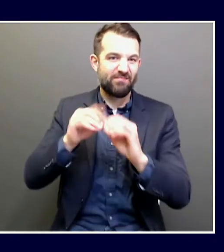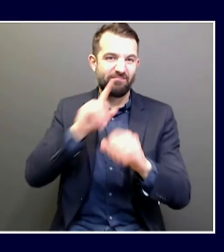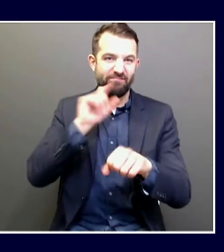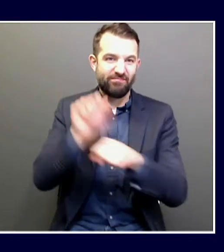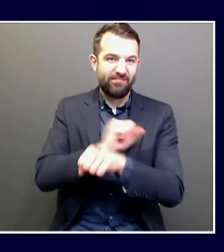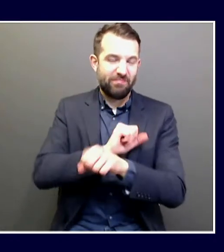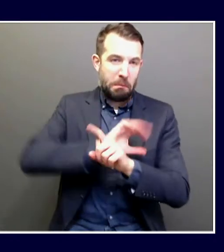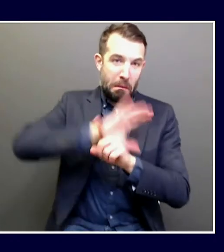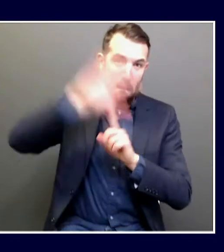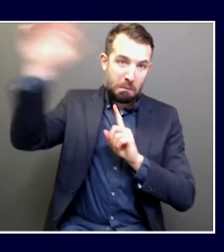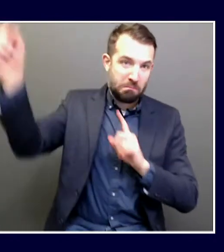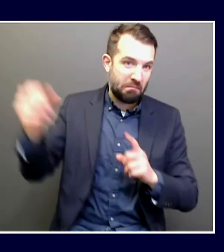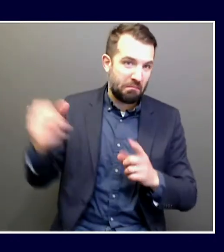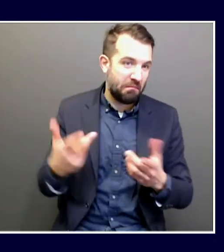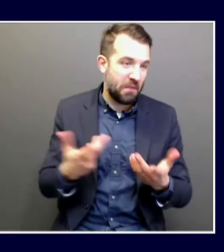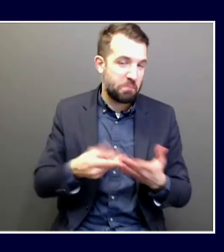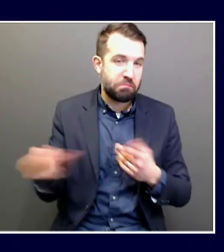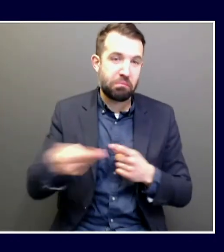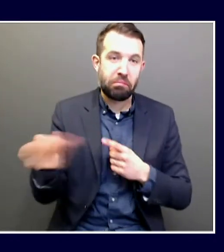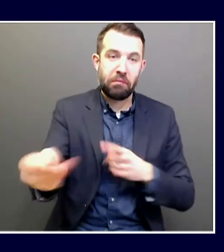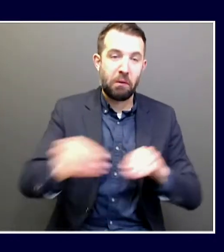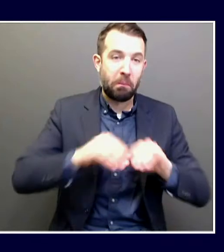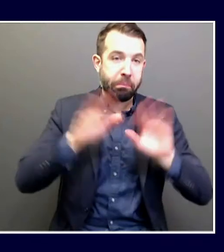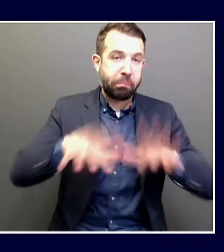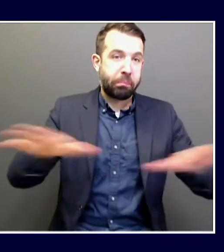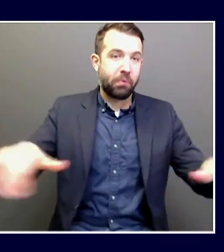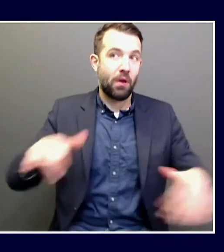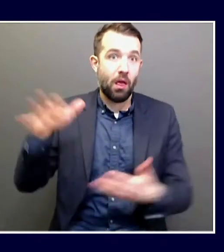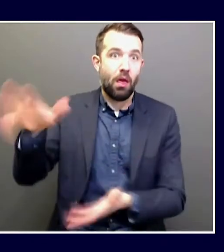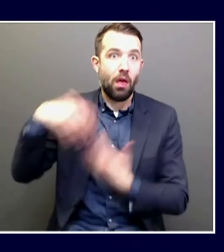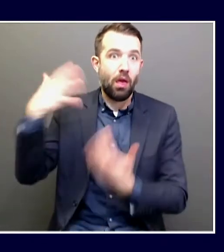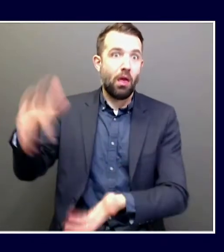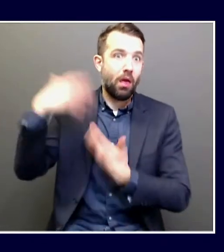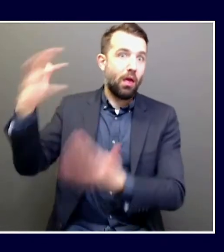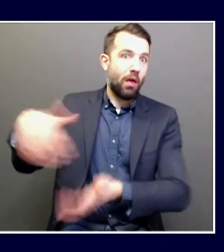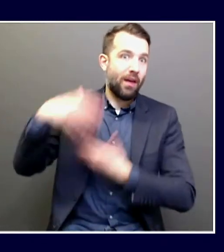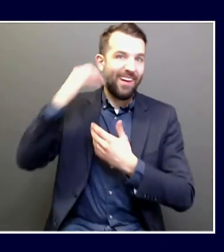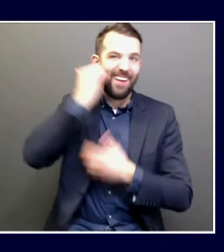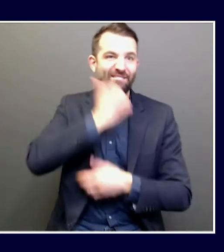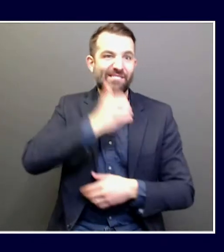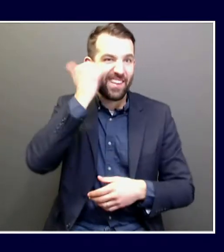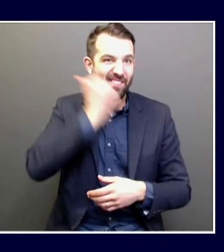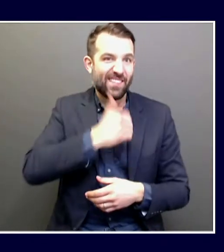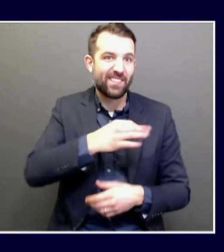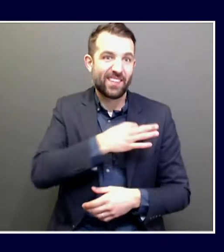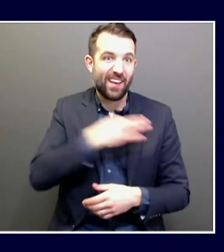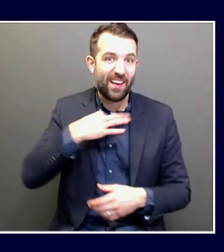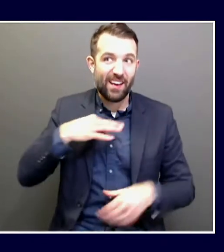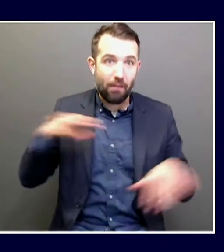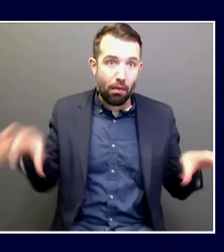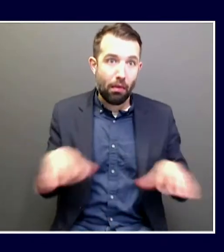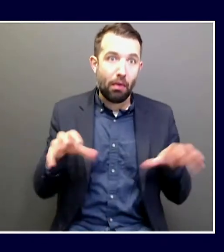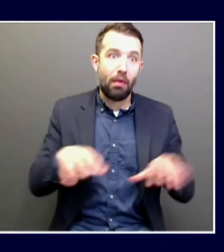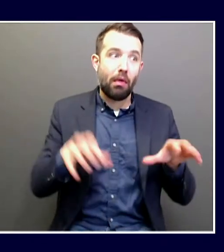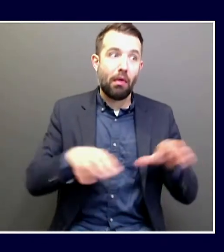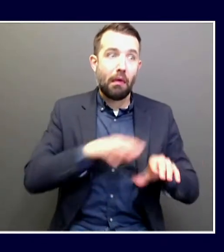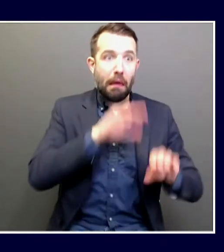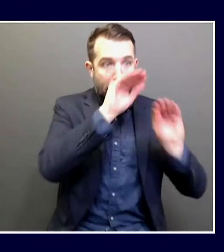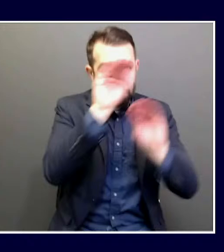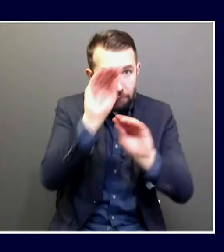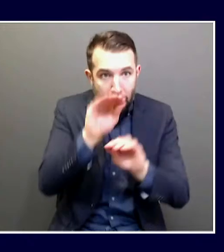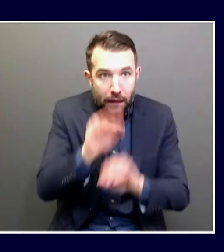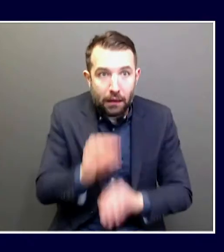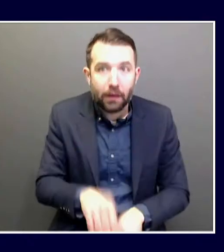positive results coming in every single day has resulted in 46,000 positive lab